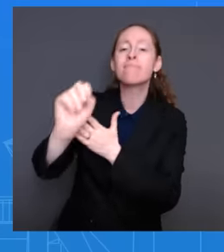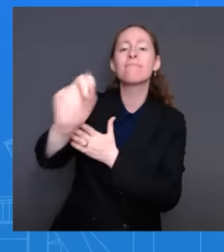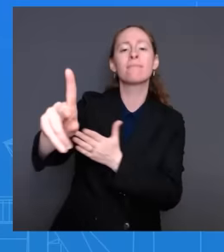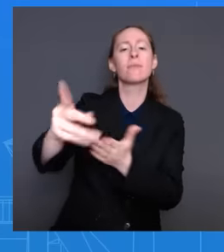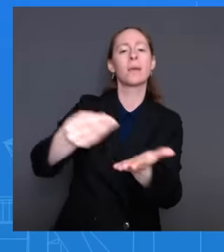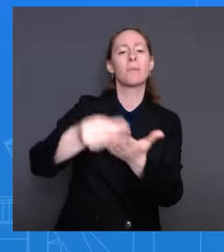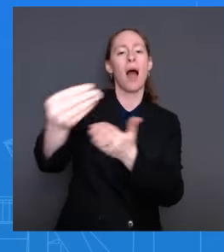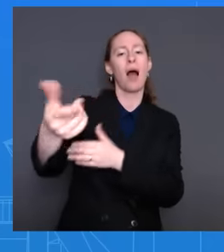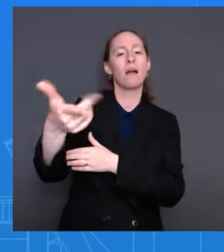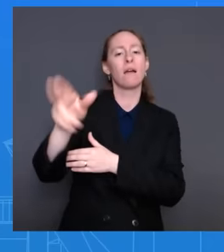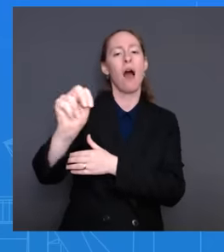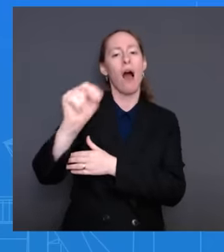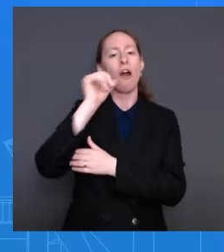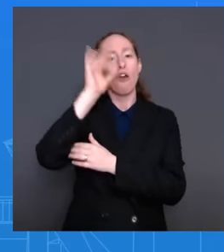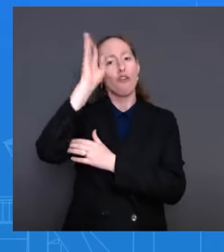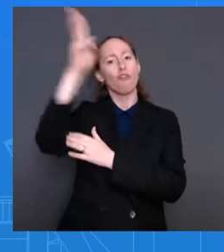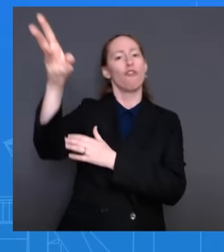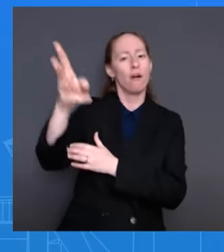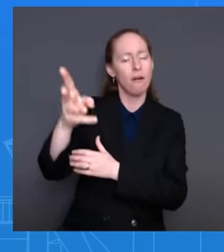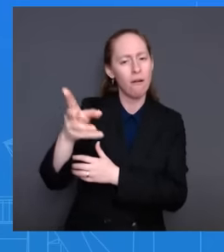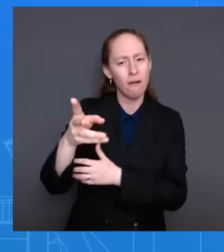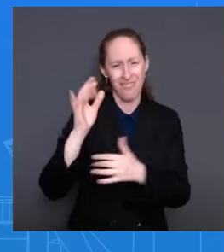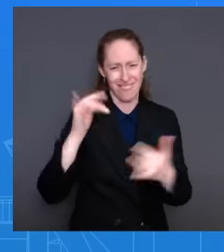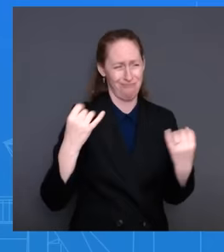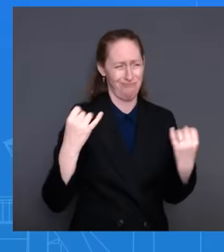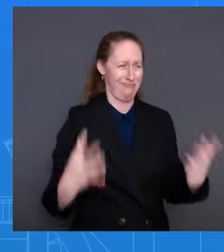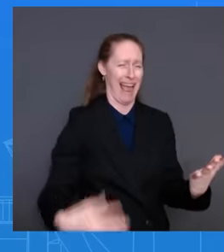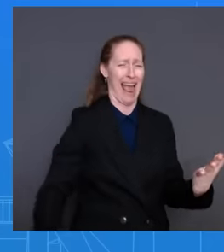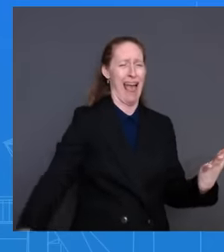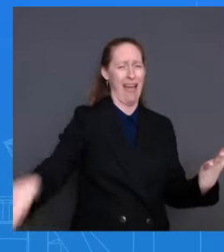polling showed. This is what their constituents want